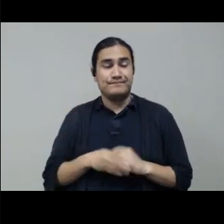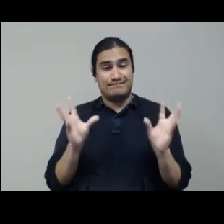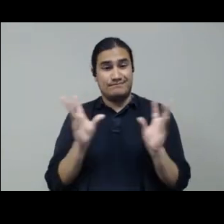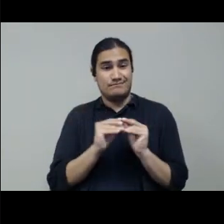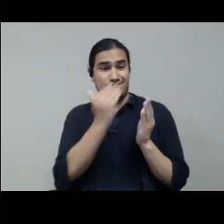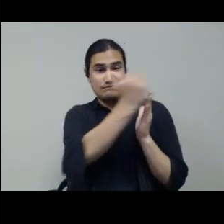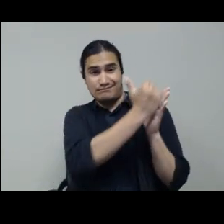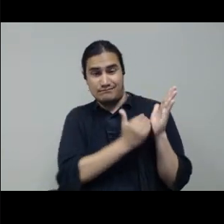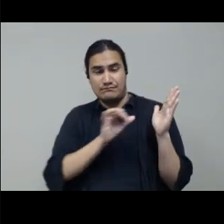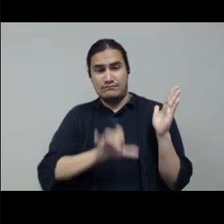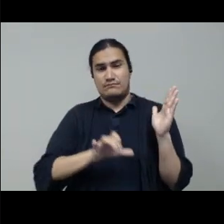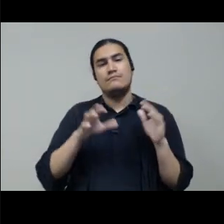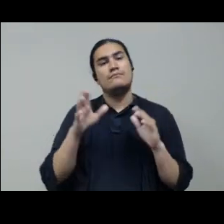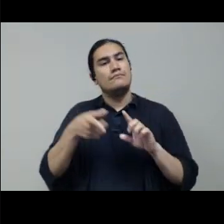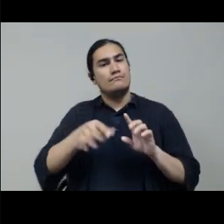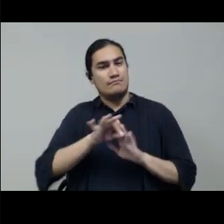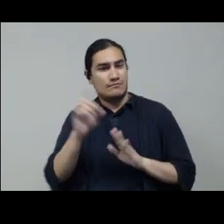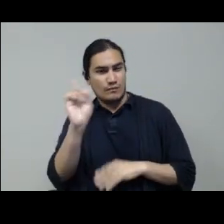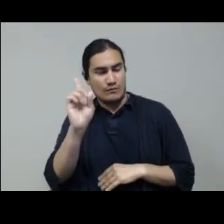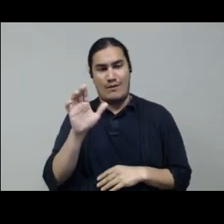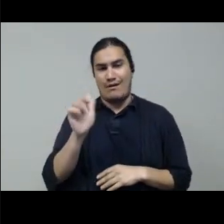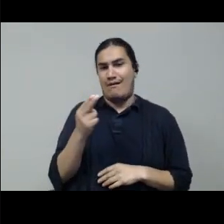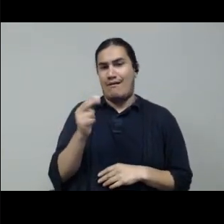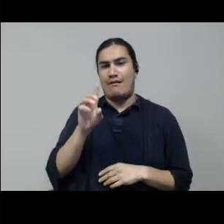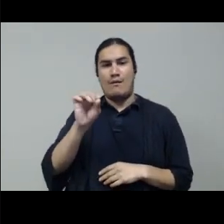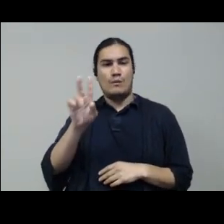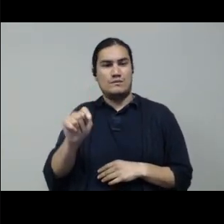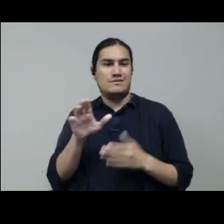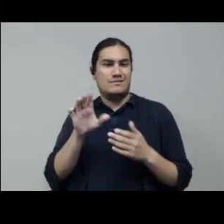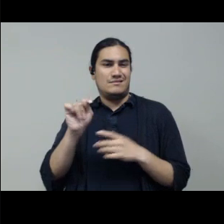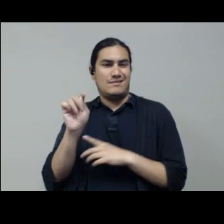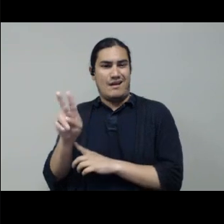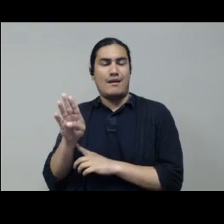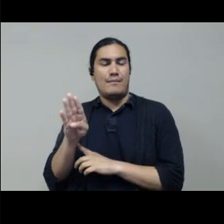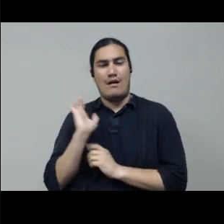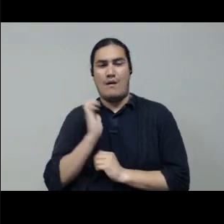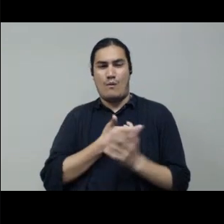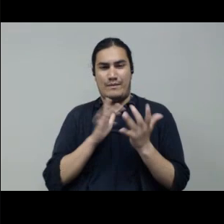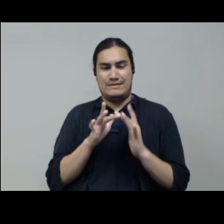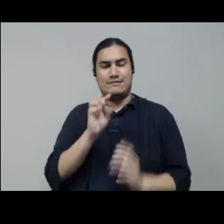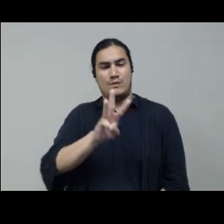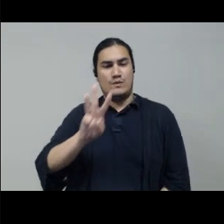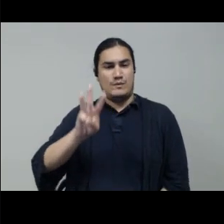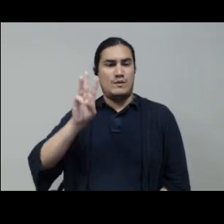agenda is located under the handouts tab and on our website at